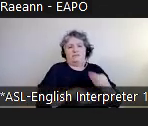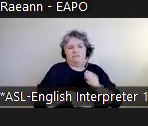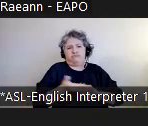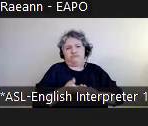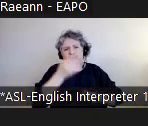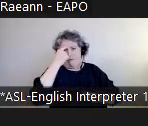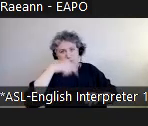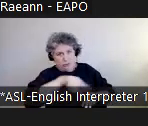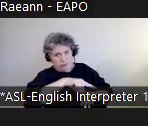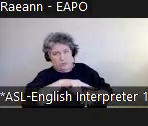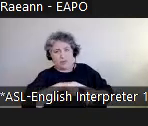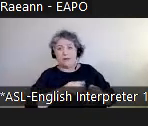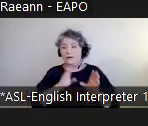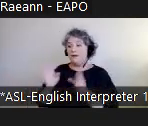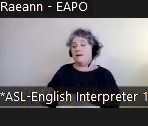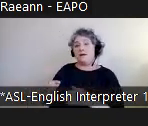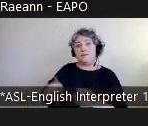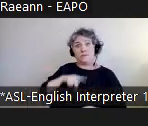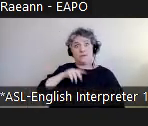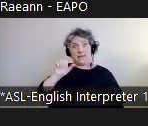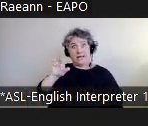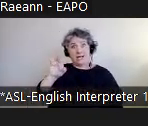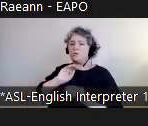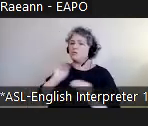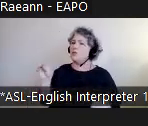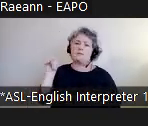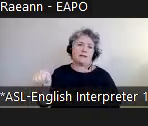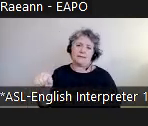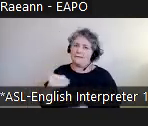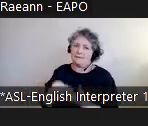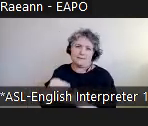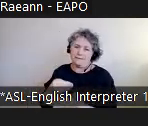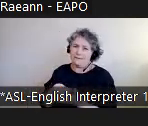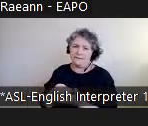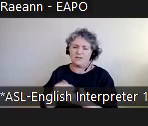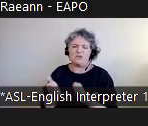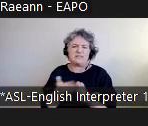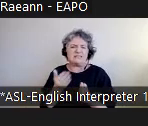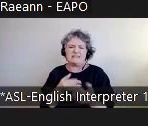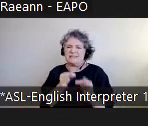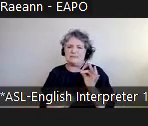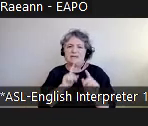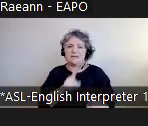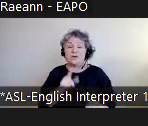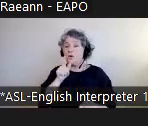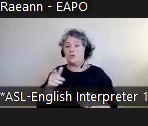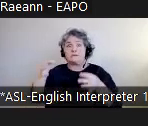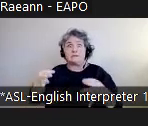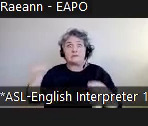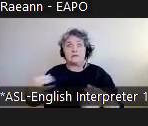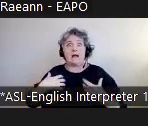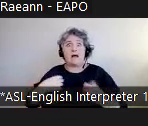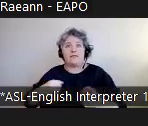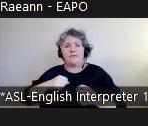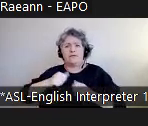for attorneys for personal care. So the easy answer is that the person who's making those healthcare decisions for